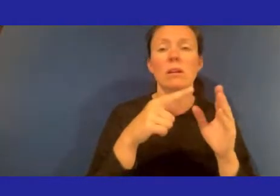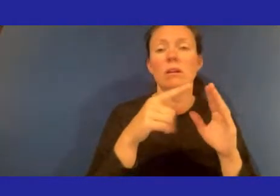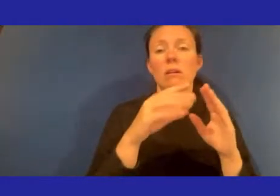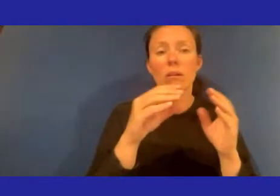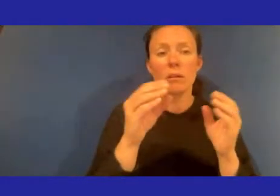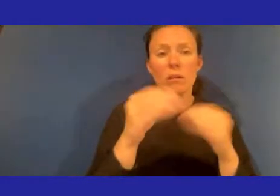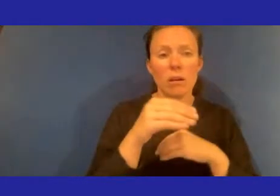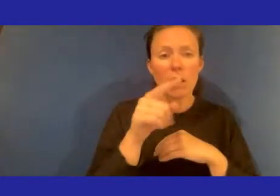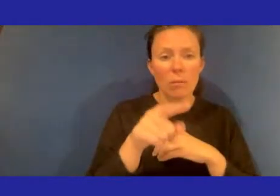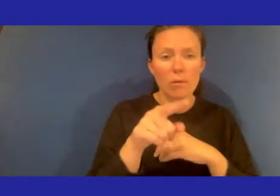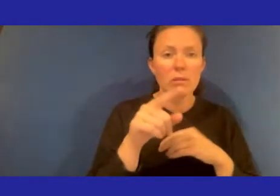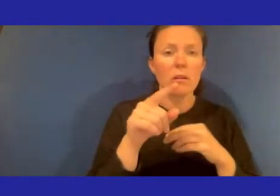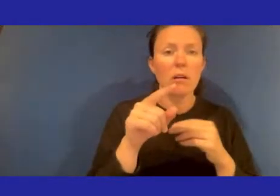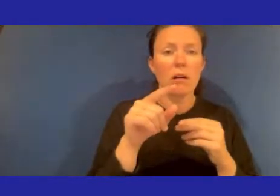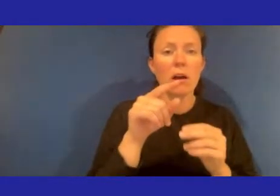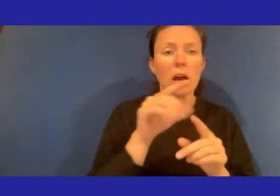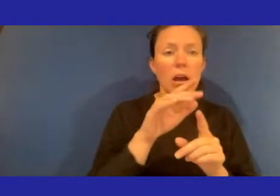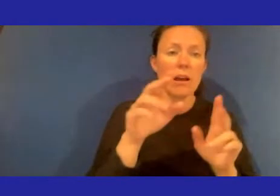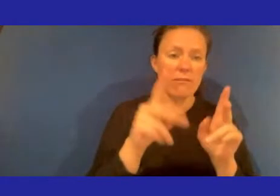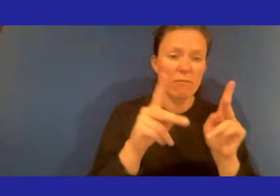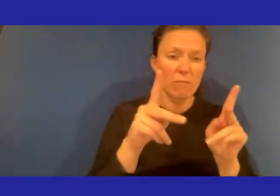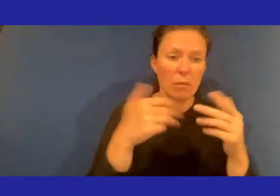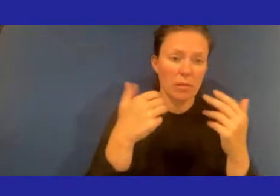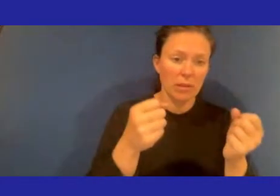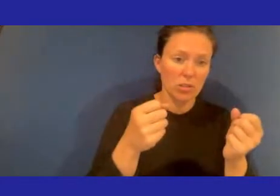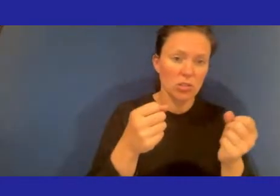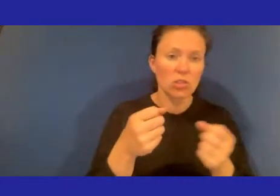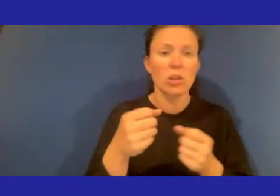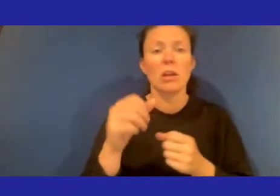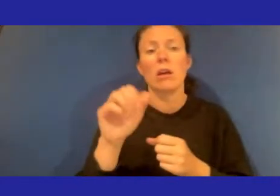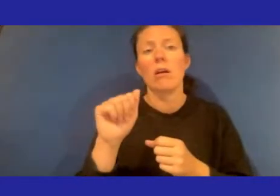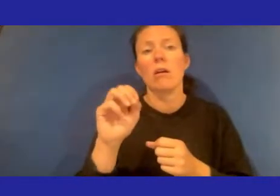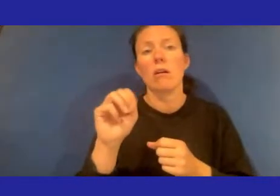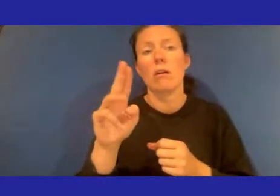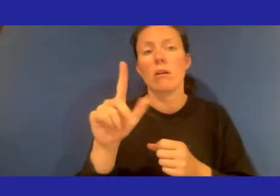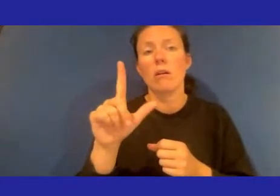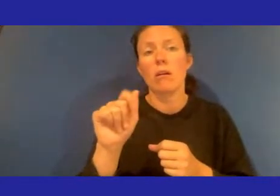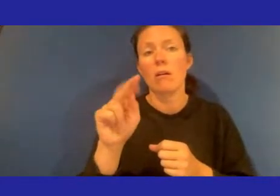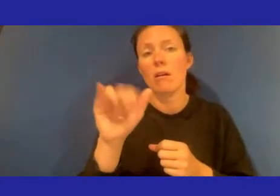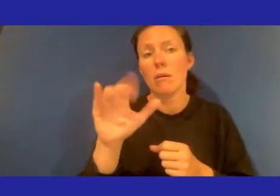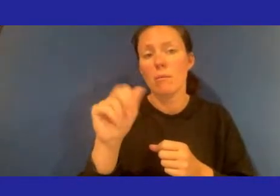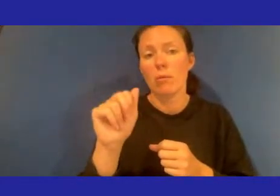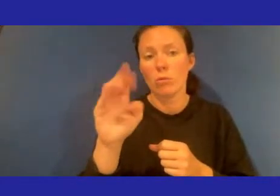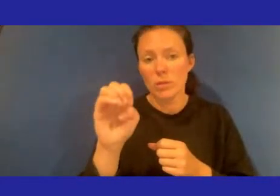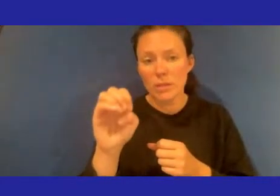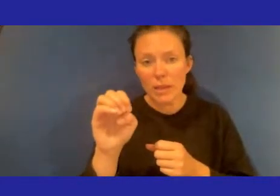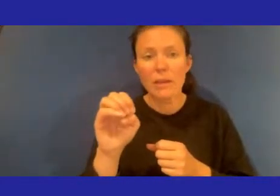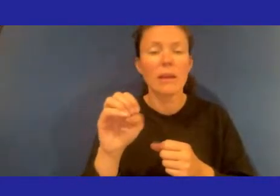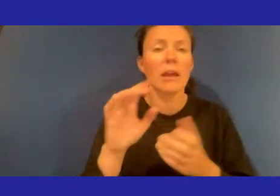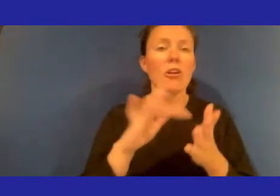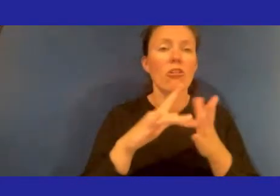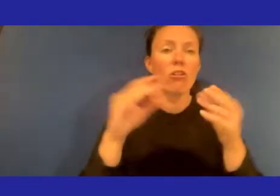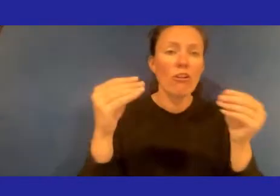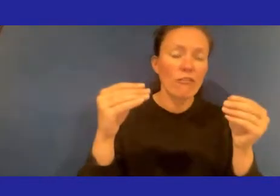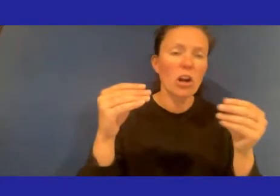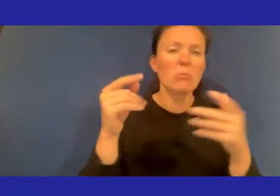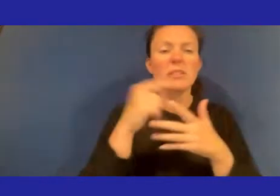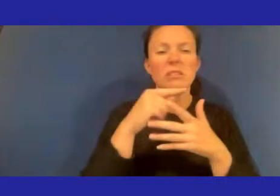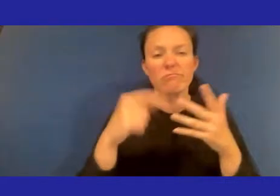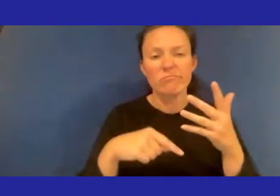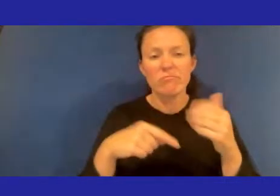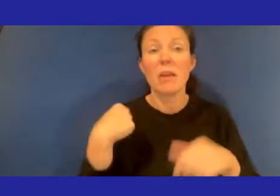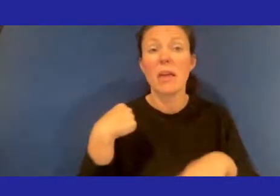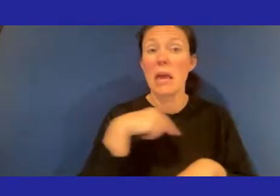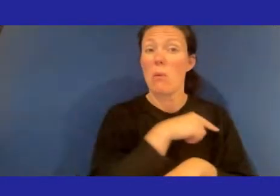Health, Ambulatory Care, Pharmacy, and Administration. And we, as healthcare leaders, have gained